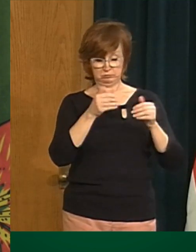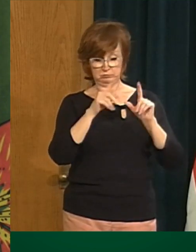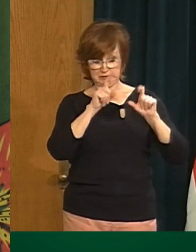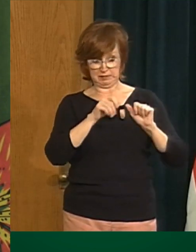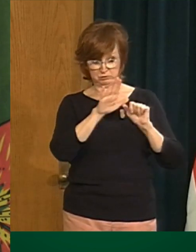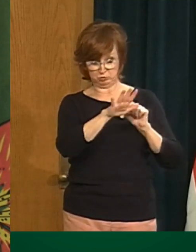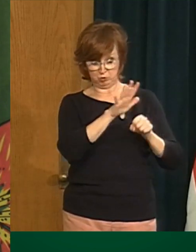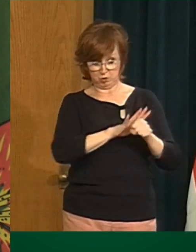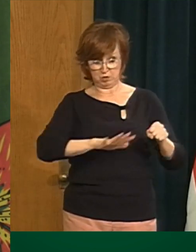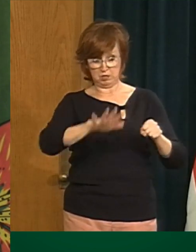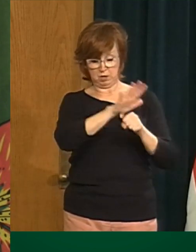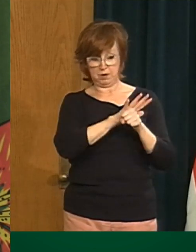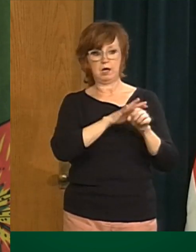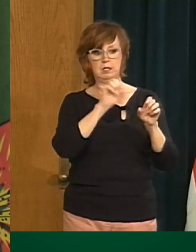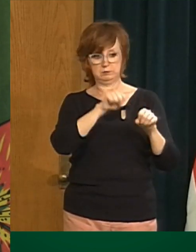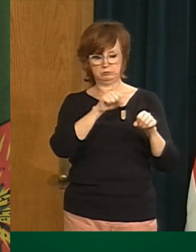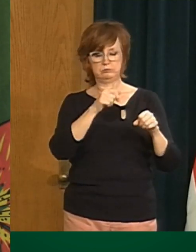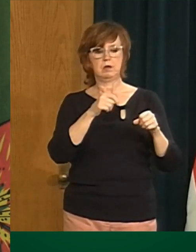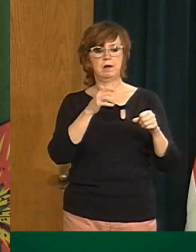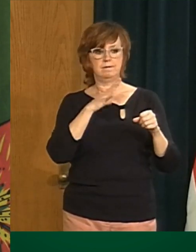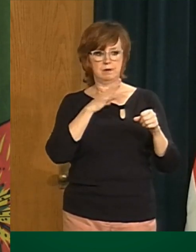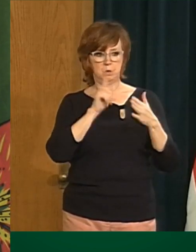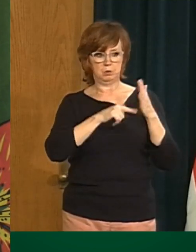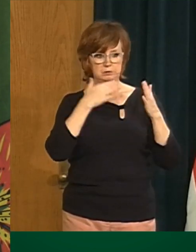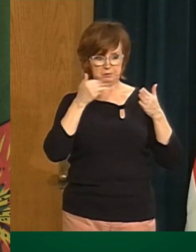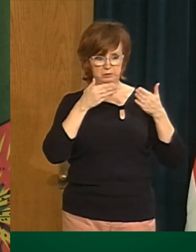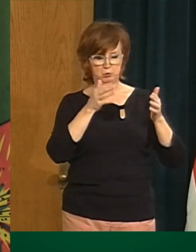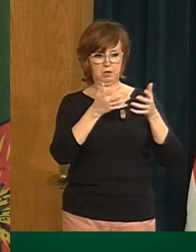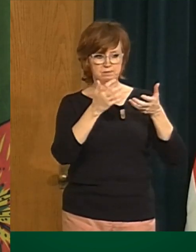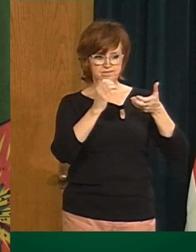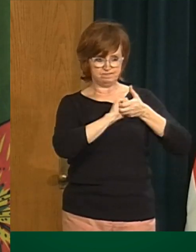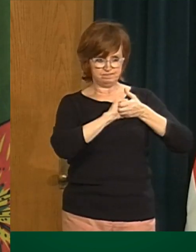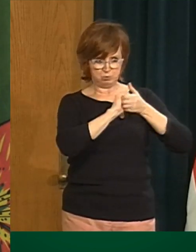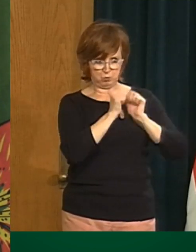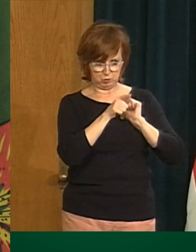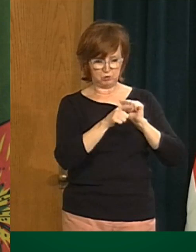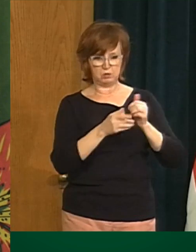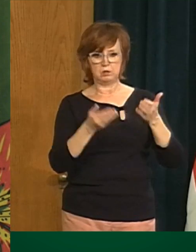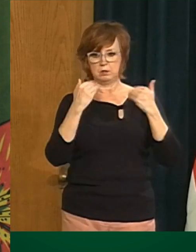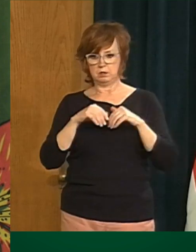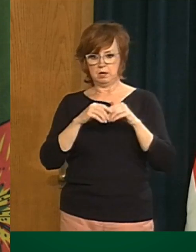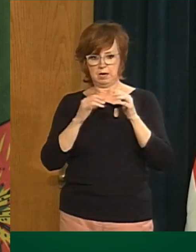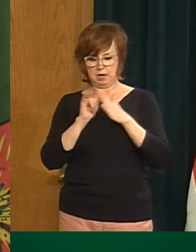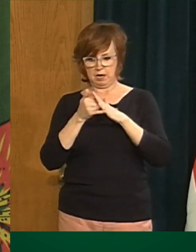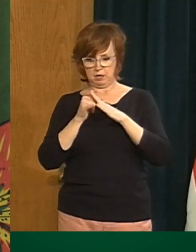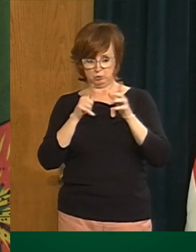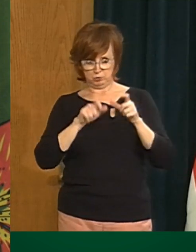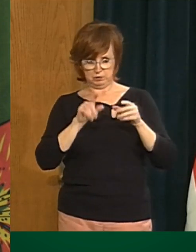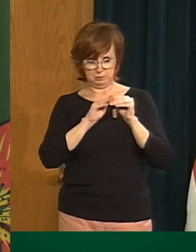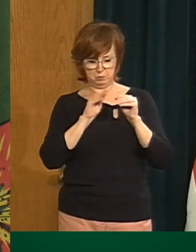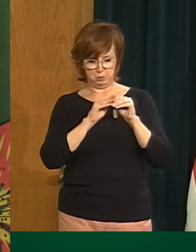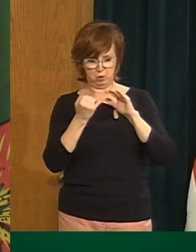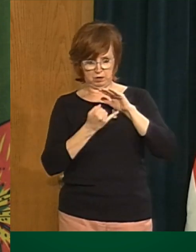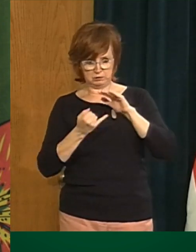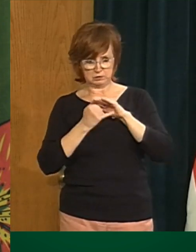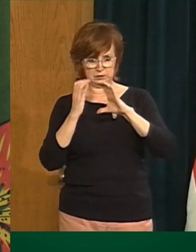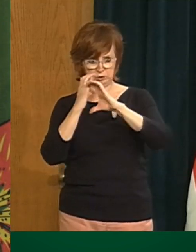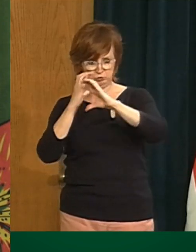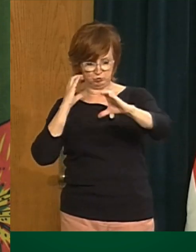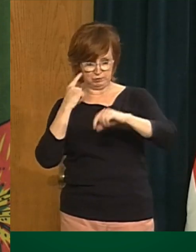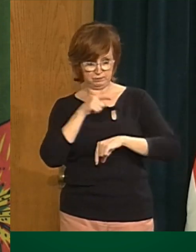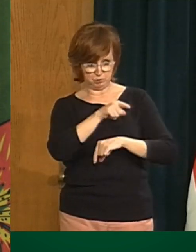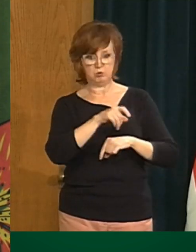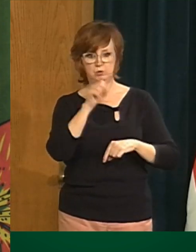be most effective, how we can deliver on additional isolation units as our public housing units